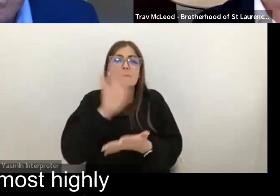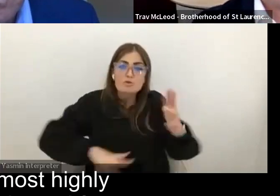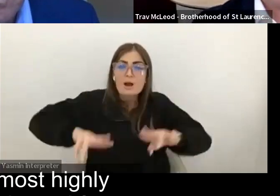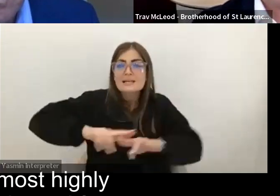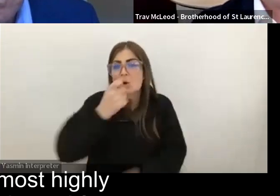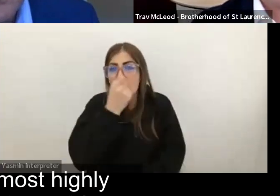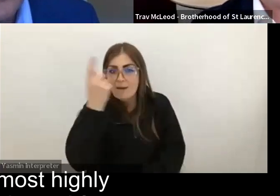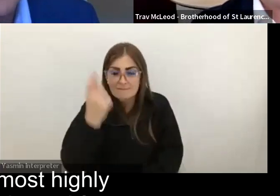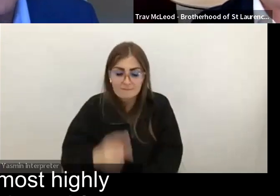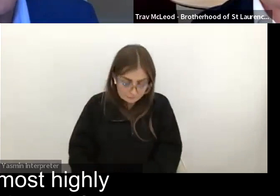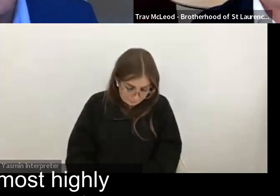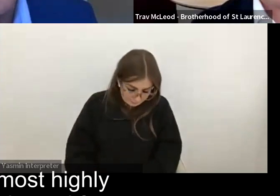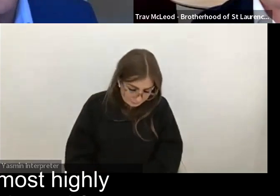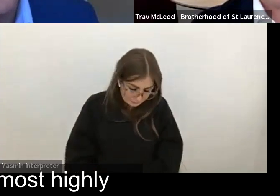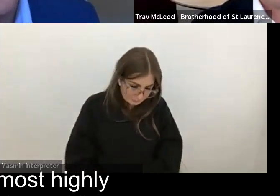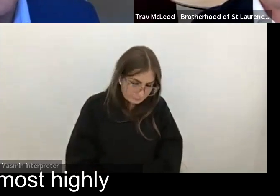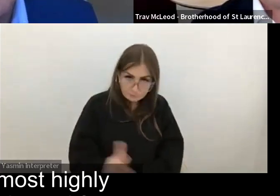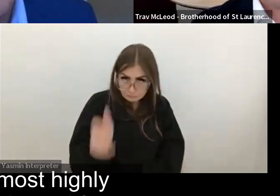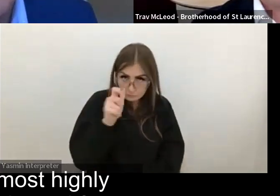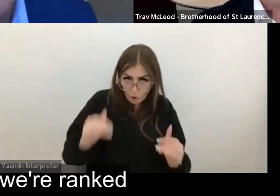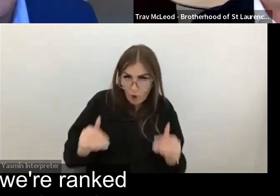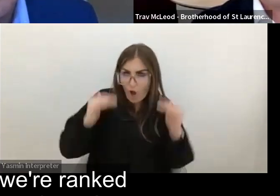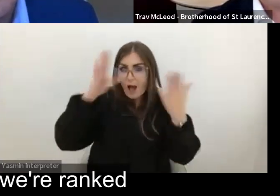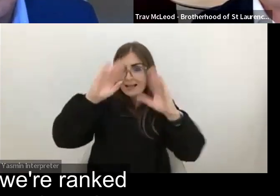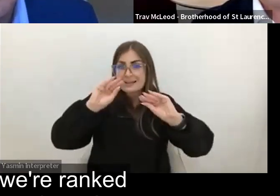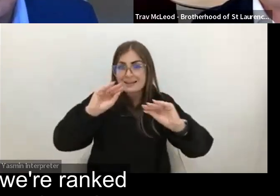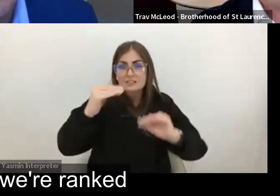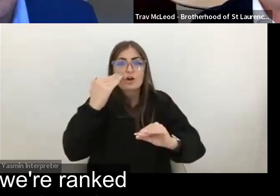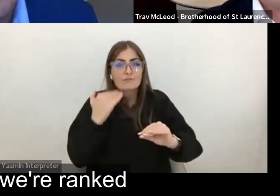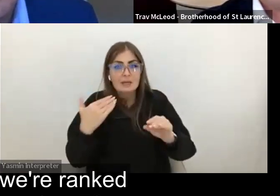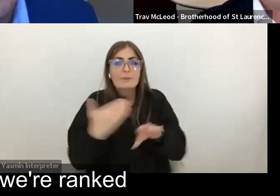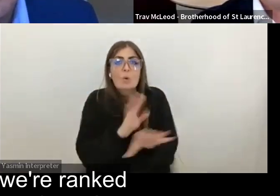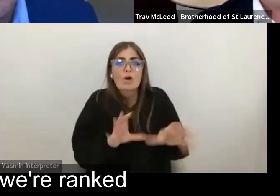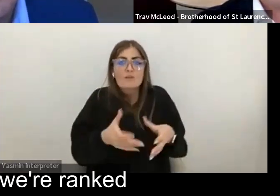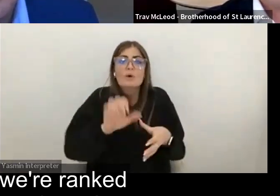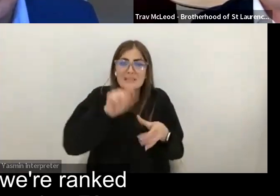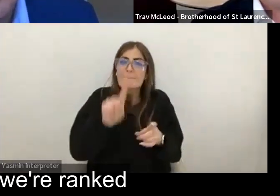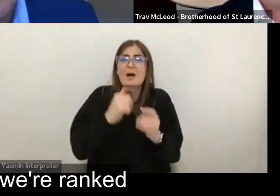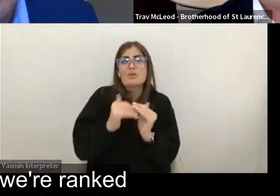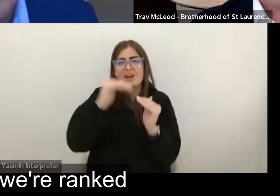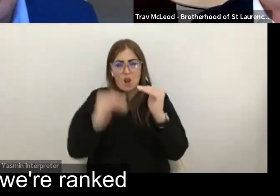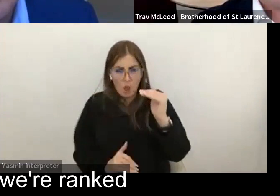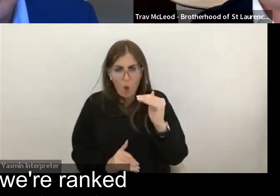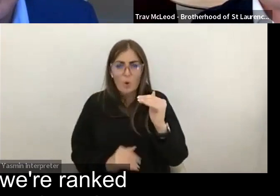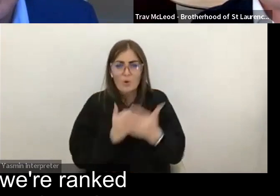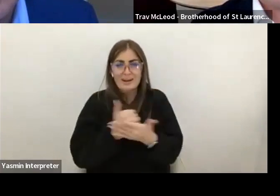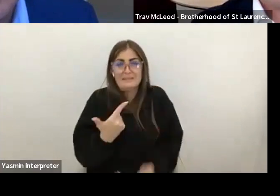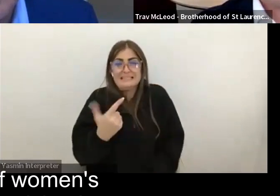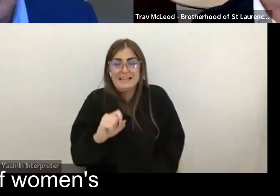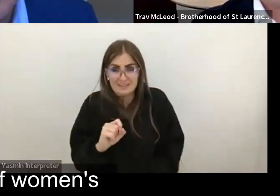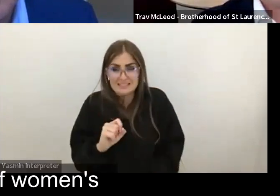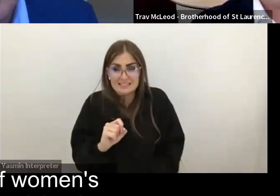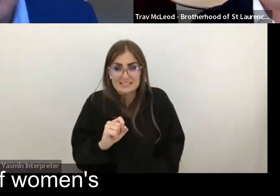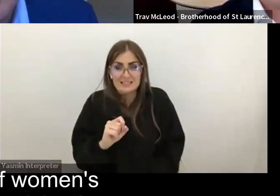have one of the most highly educated female workforces in the world, we're ranked really low, number 70,